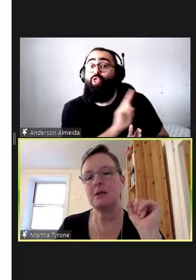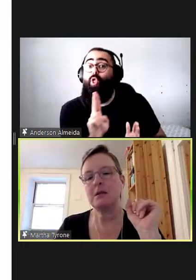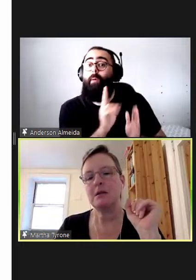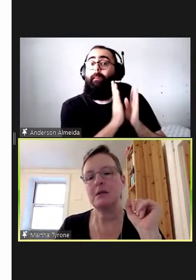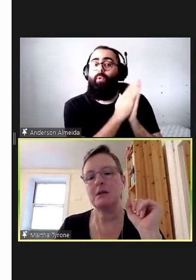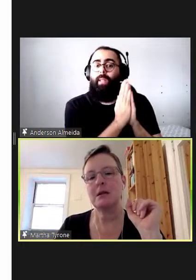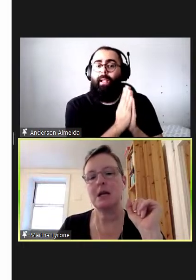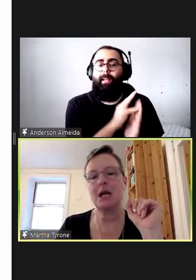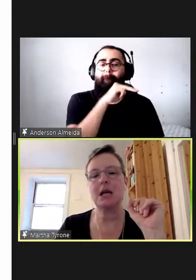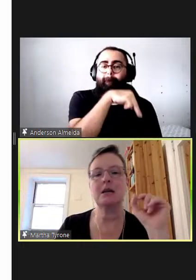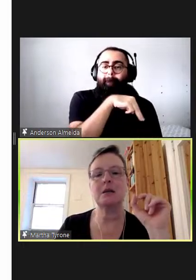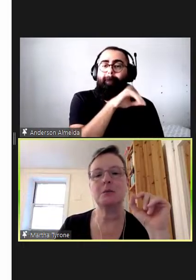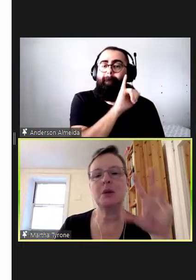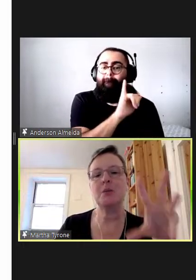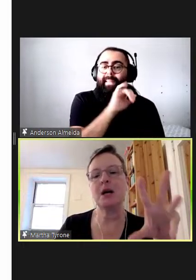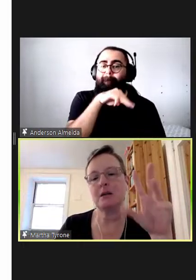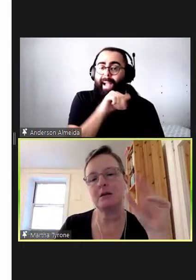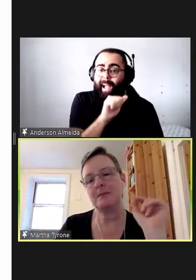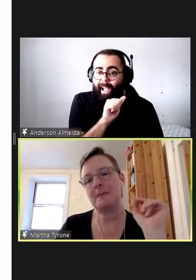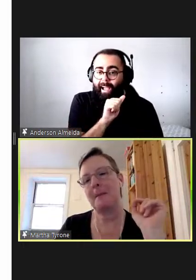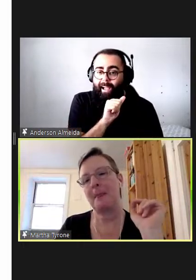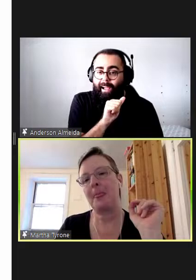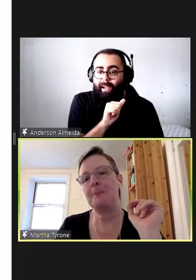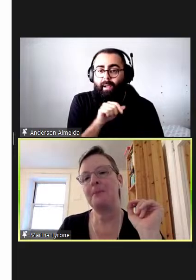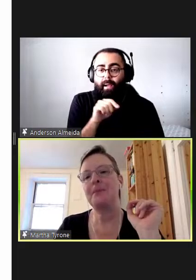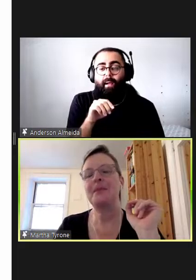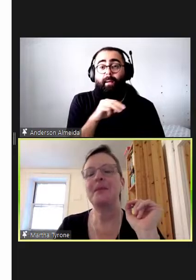Mima and Mima.